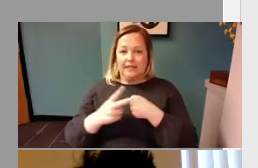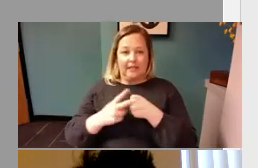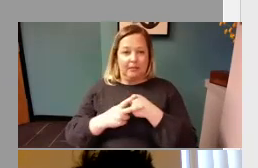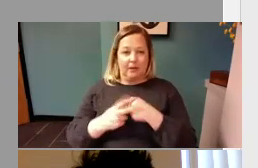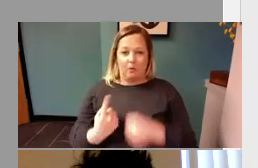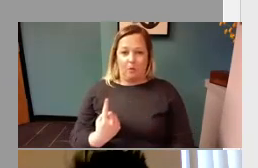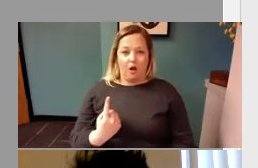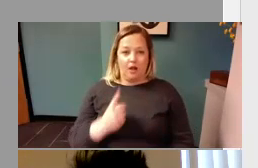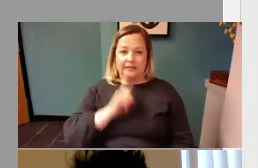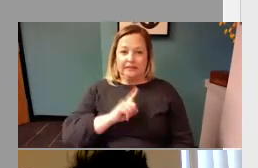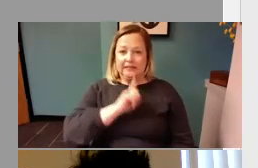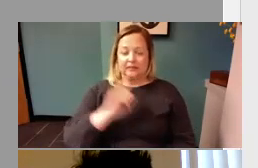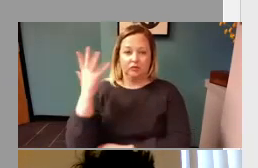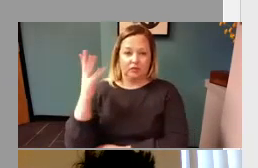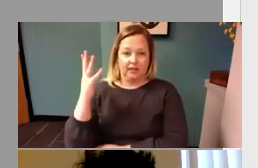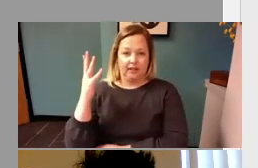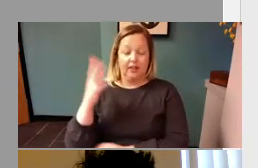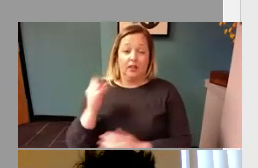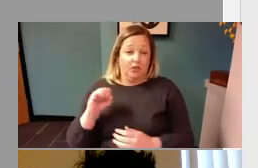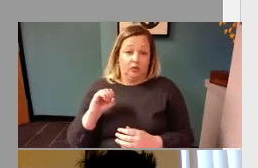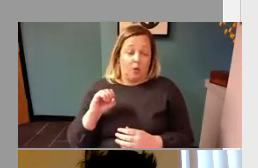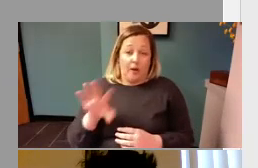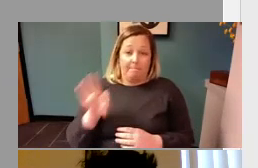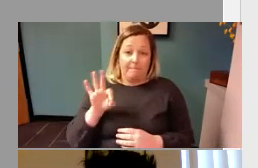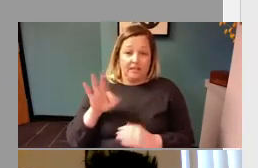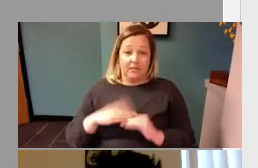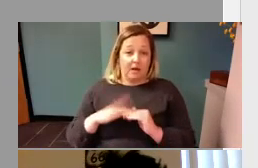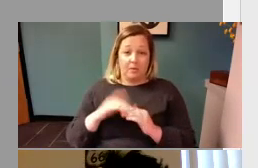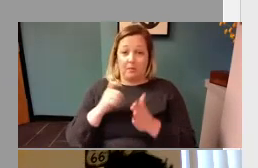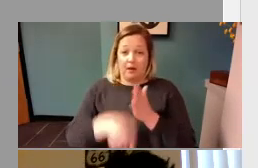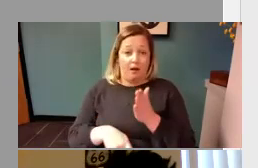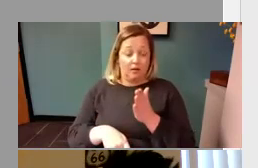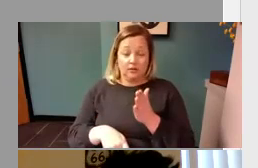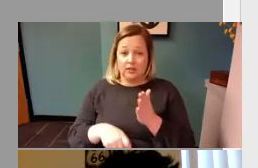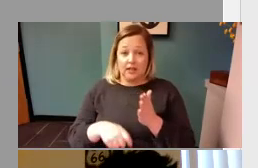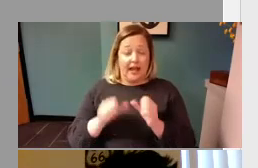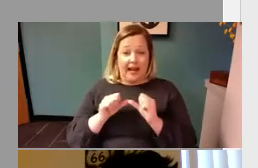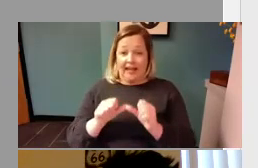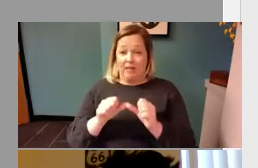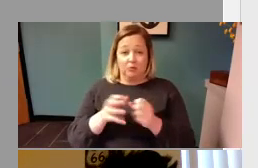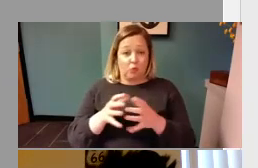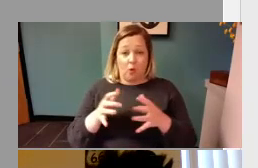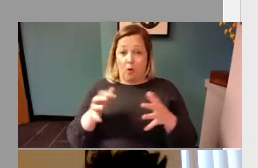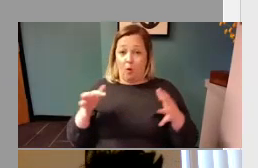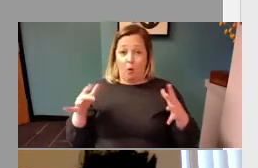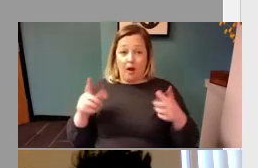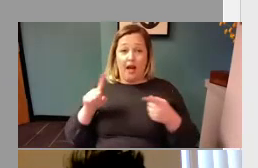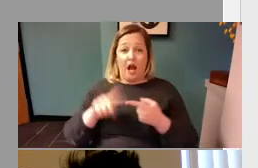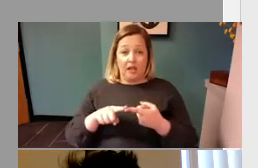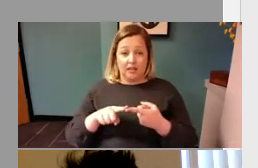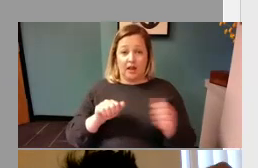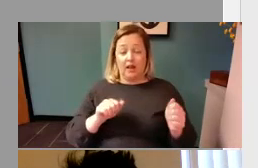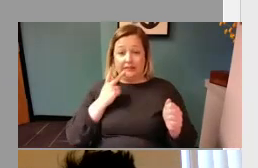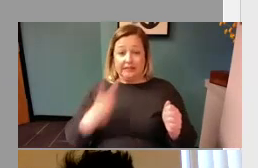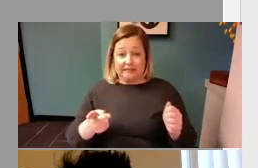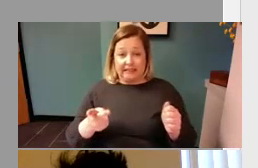cost every time and incrementally grows the tree until and unless it has seen all the vertices. So